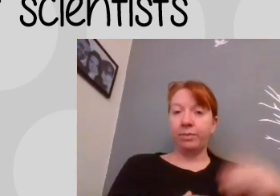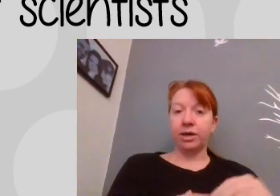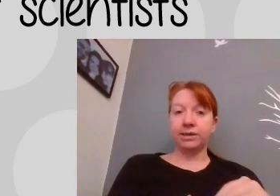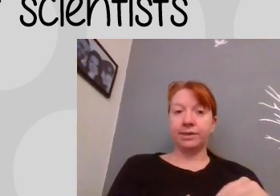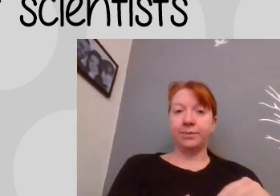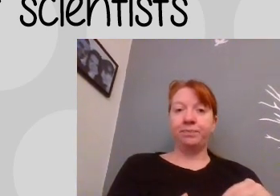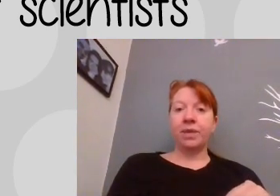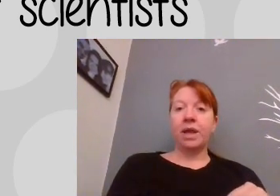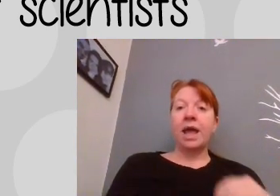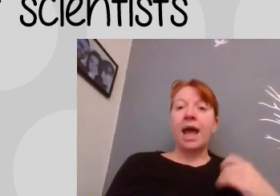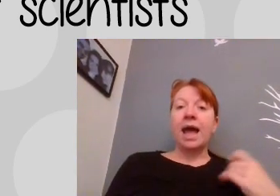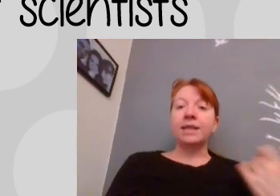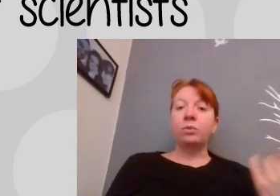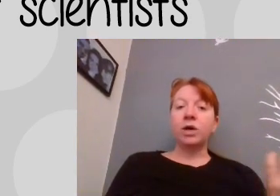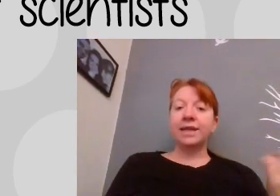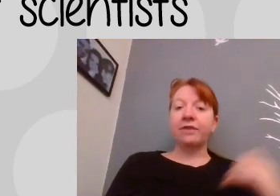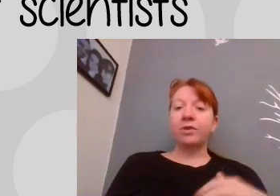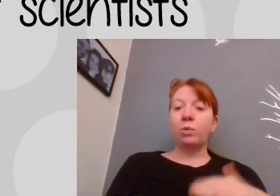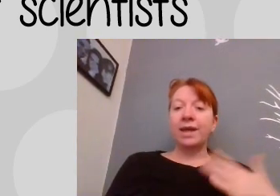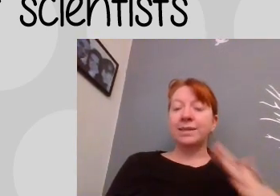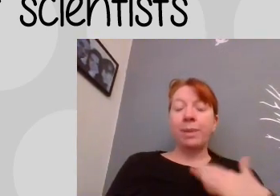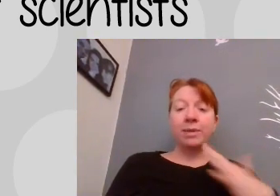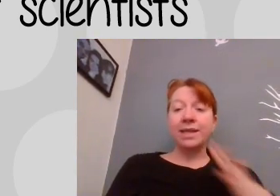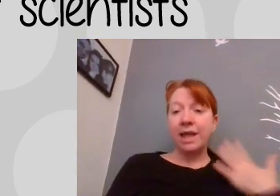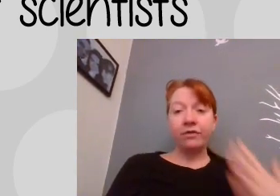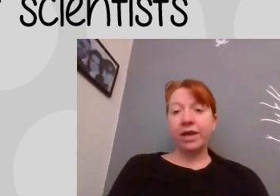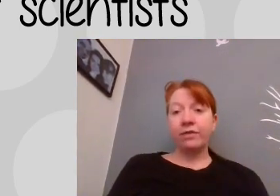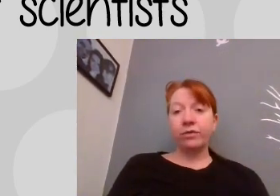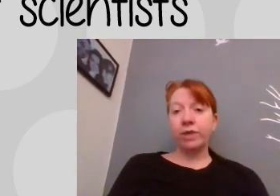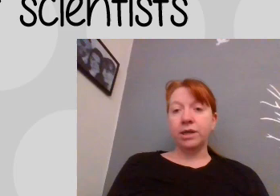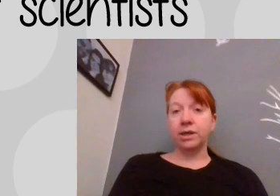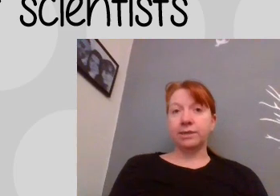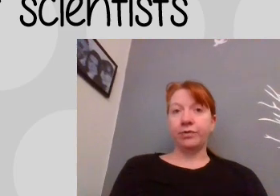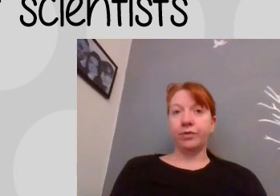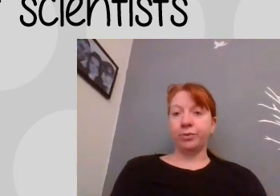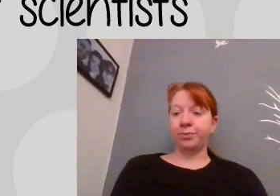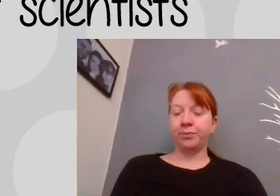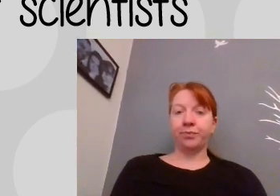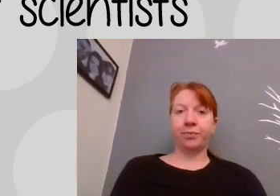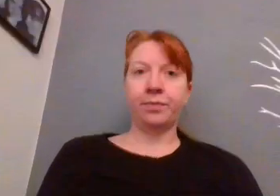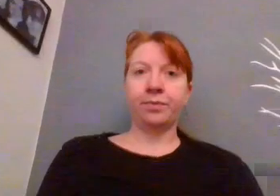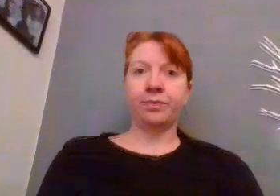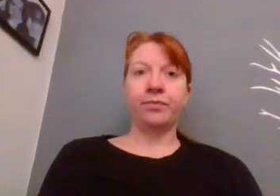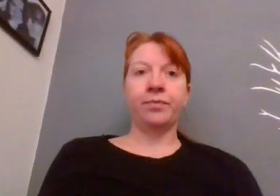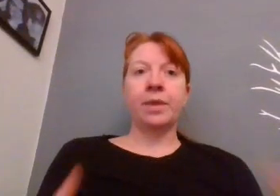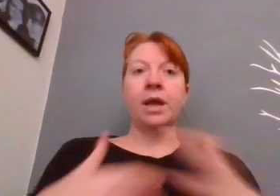how time passed. And they worked together in ways that people had never even realised before.